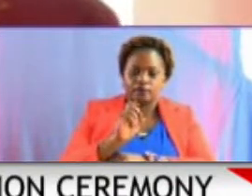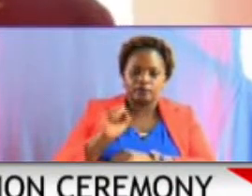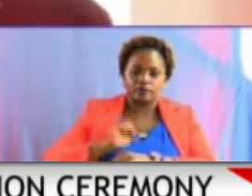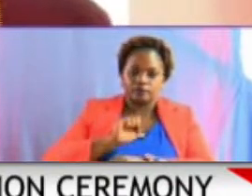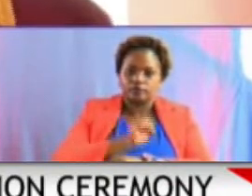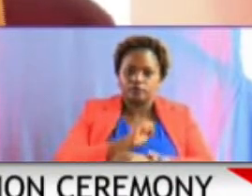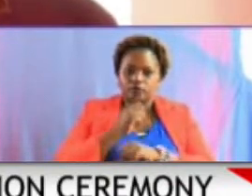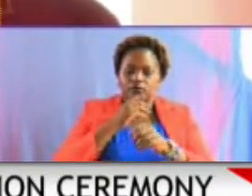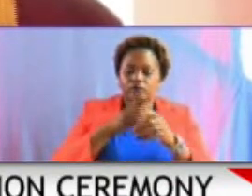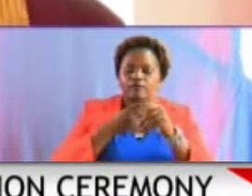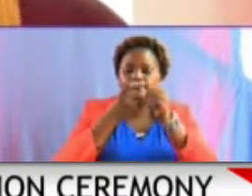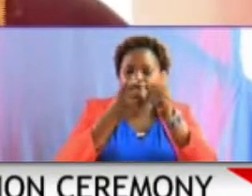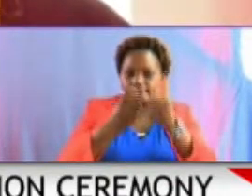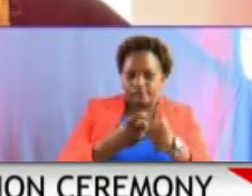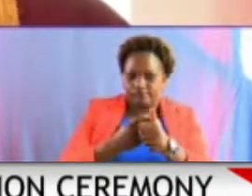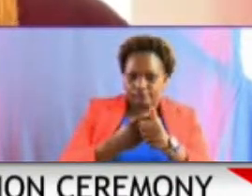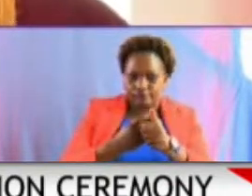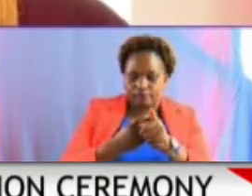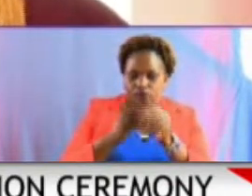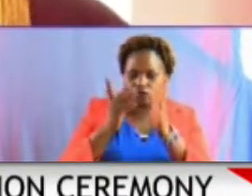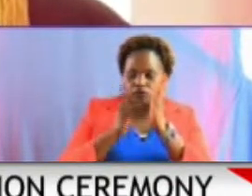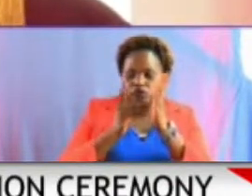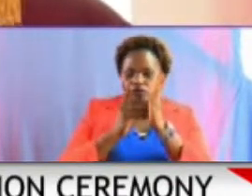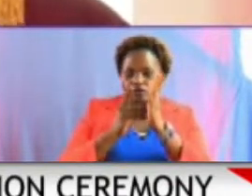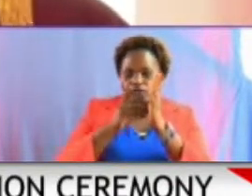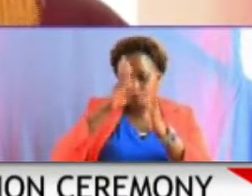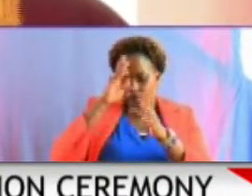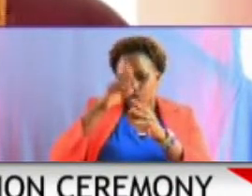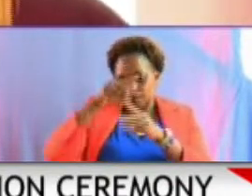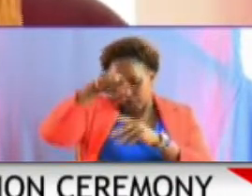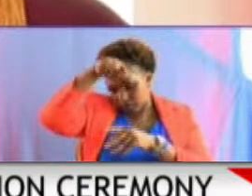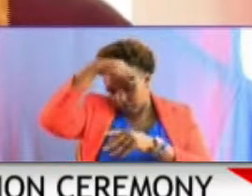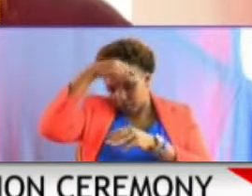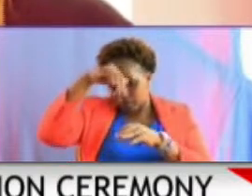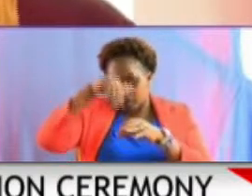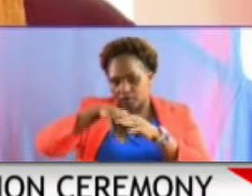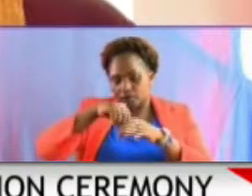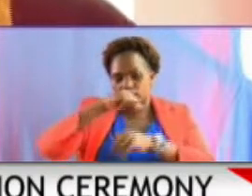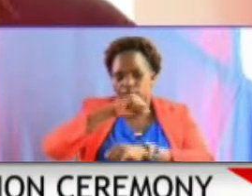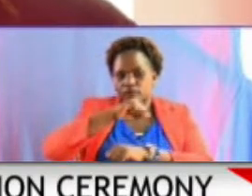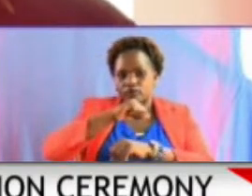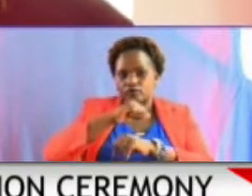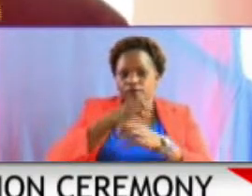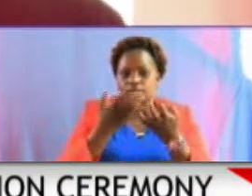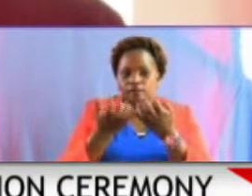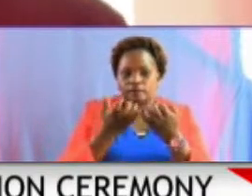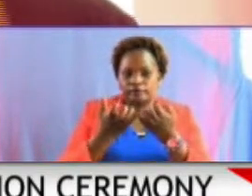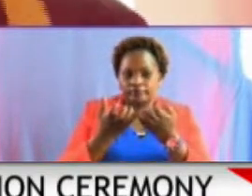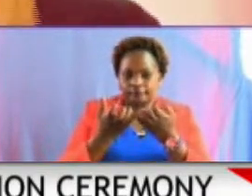for the conferment of the Doctor of Philosophy degree in the School of Business